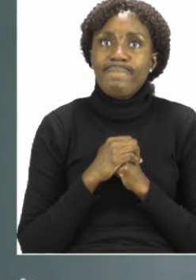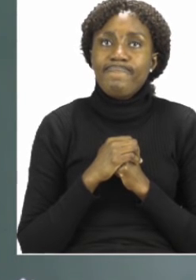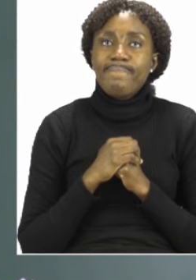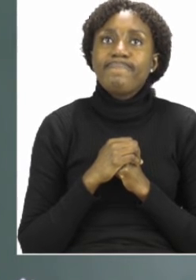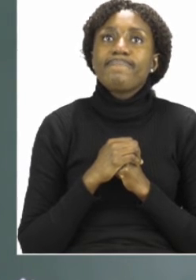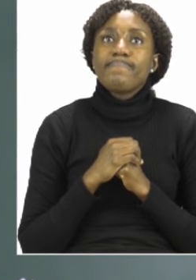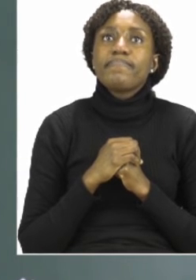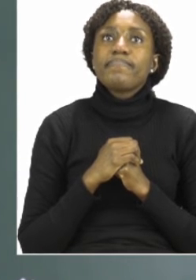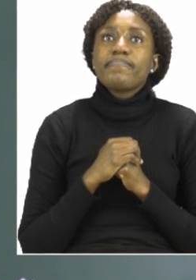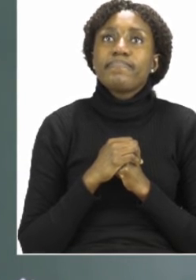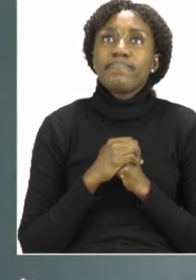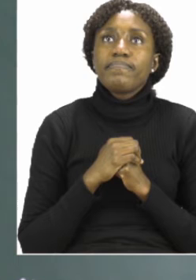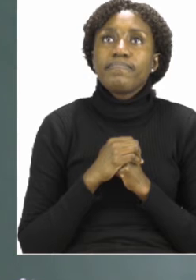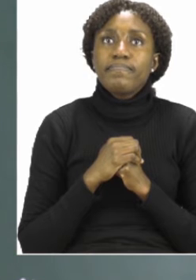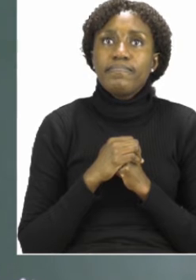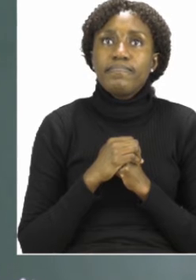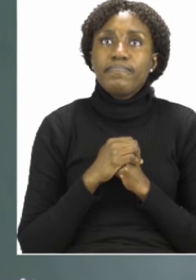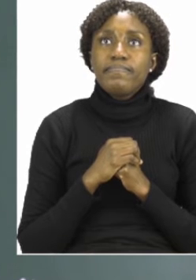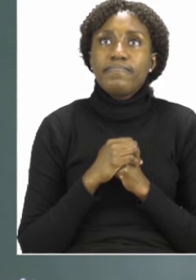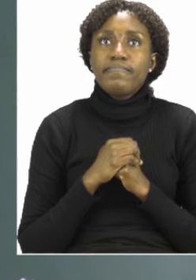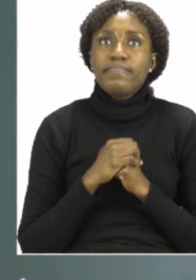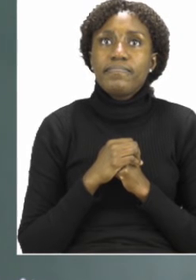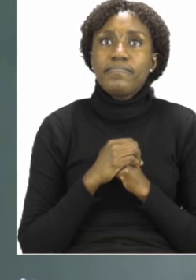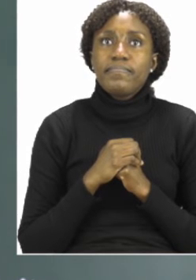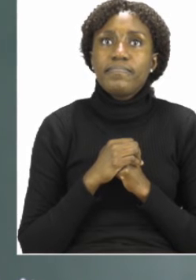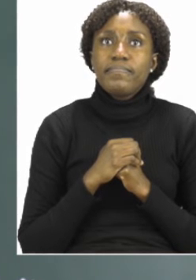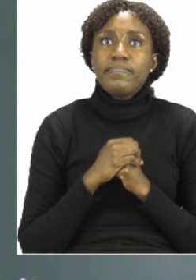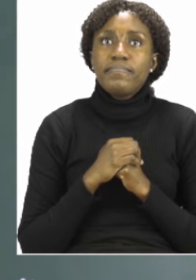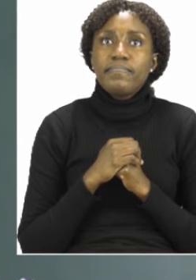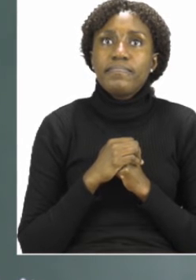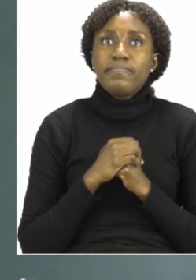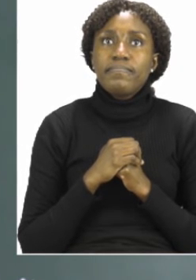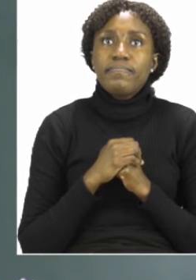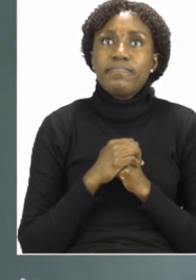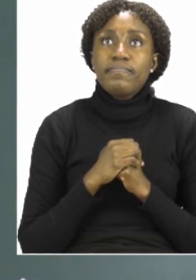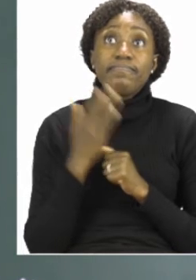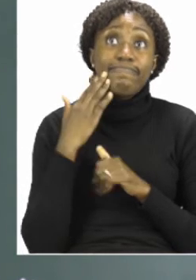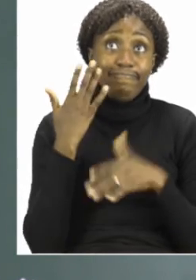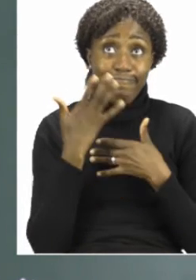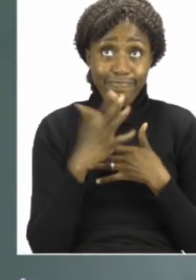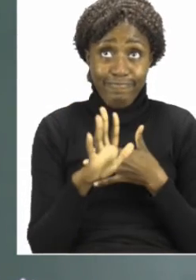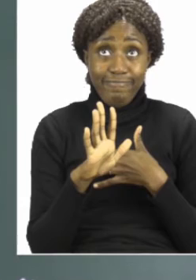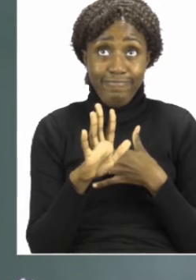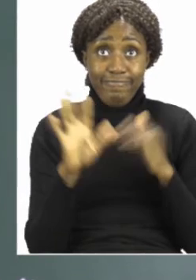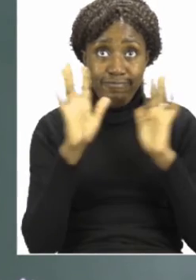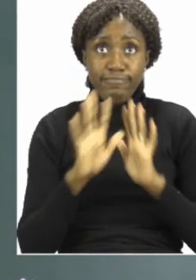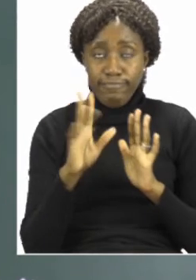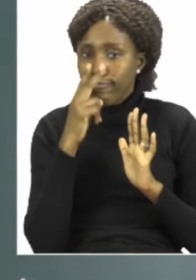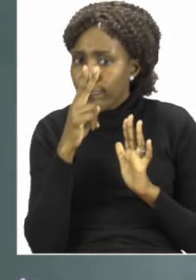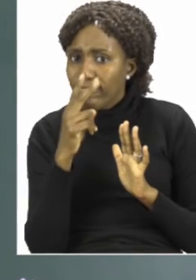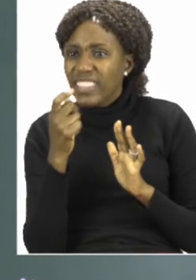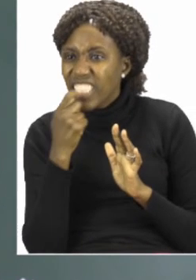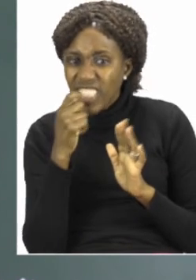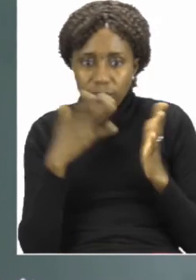that you color every space. And then when you are done coloring the main part, look for all the